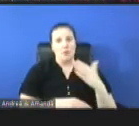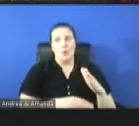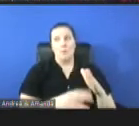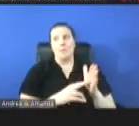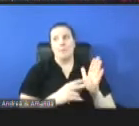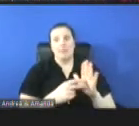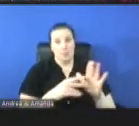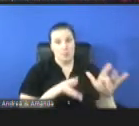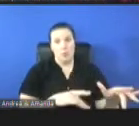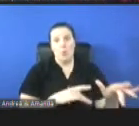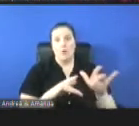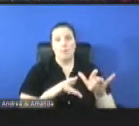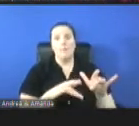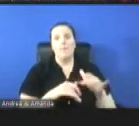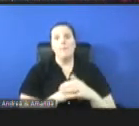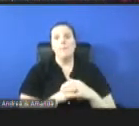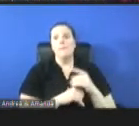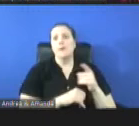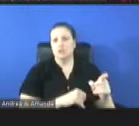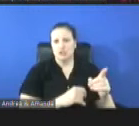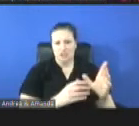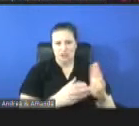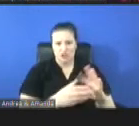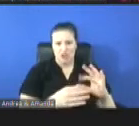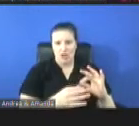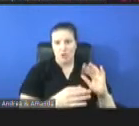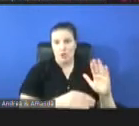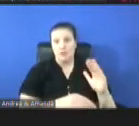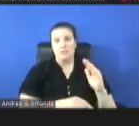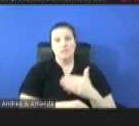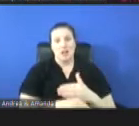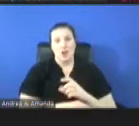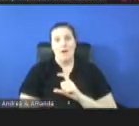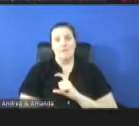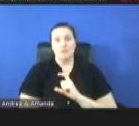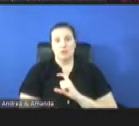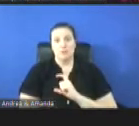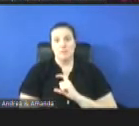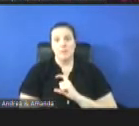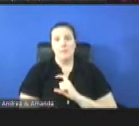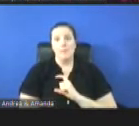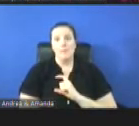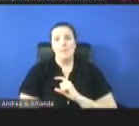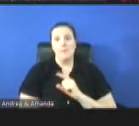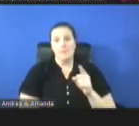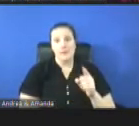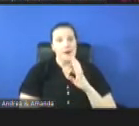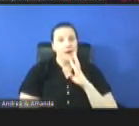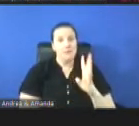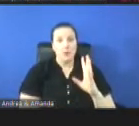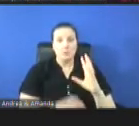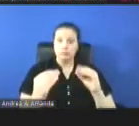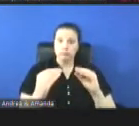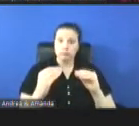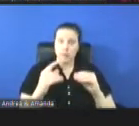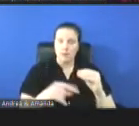was recorded, but she shared that her son was an officer and he spoke with her